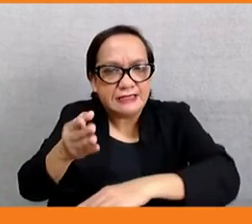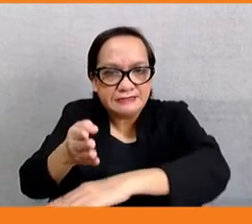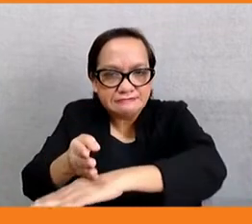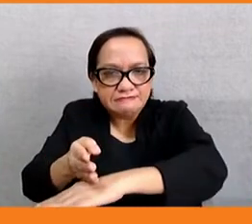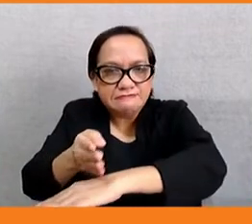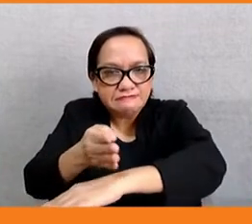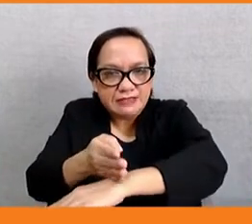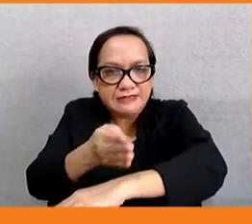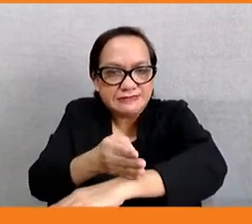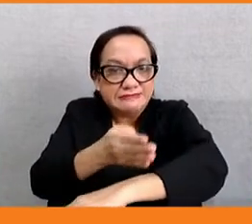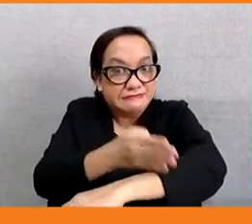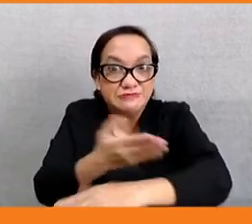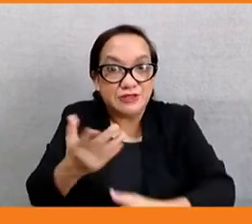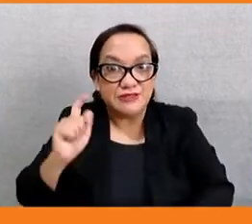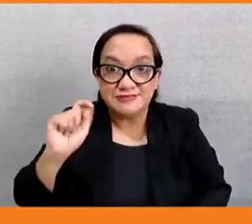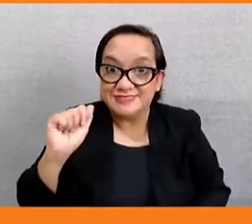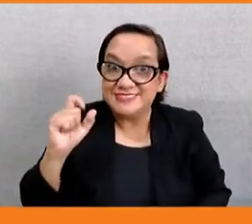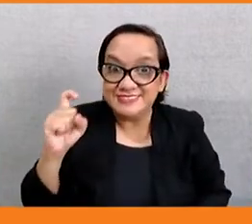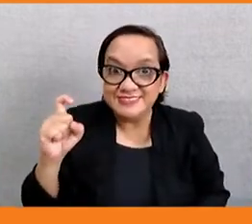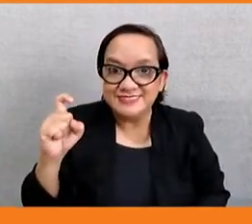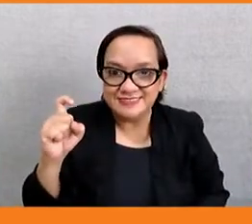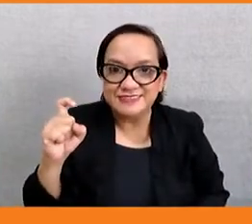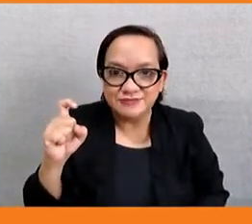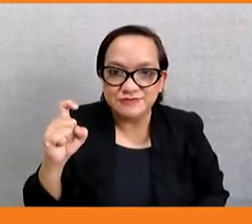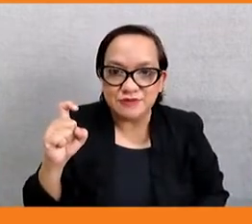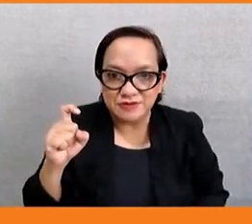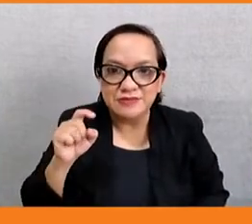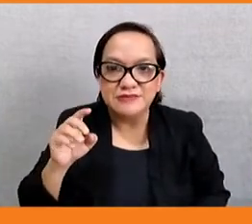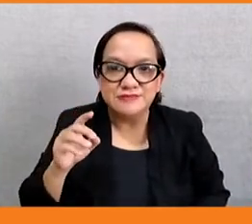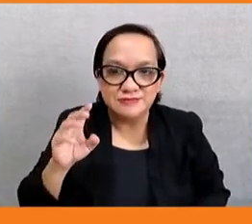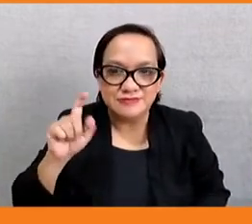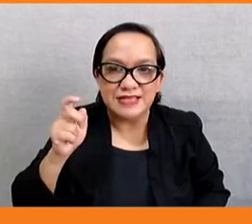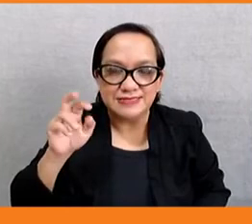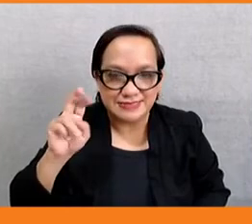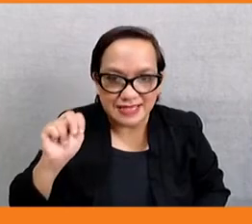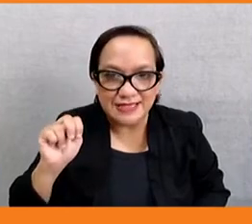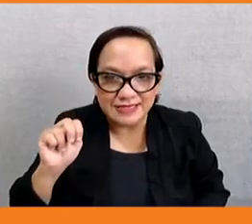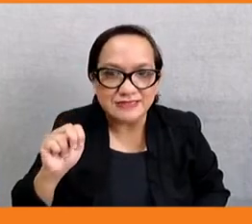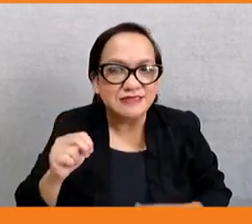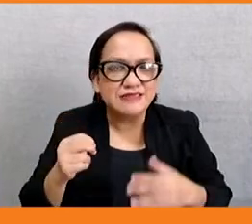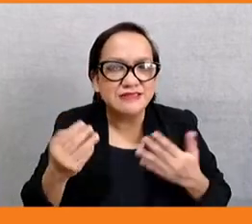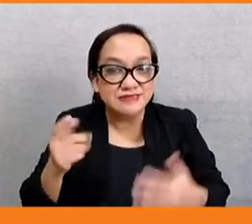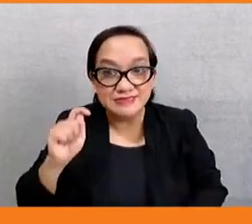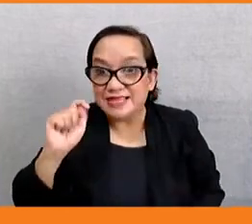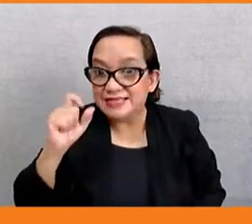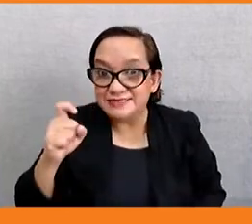tax revenue by improving appropriate tax policy and or